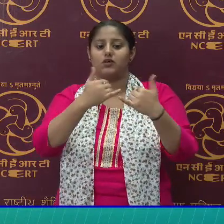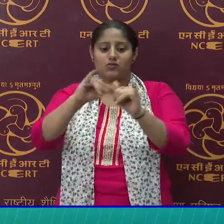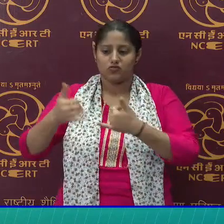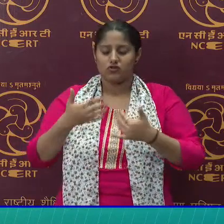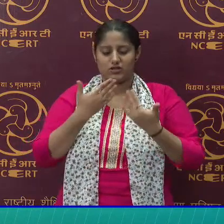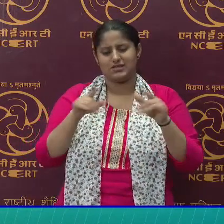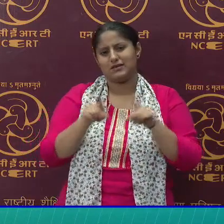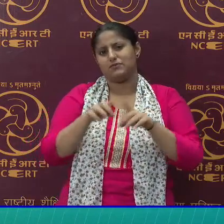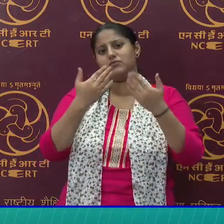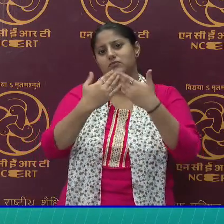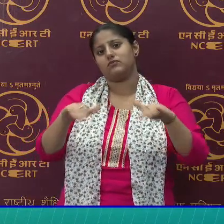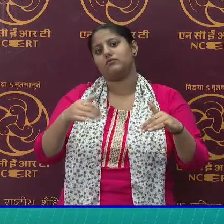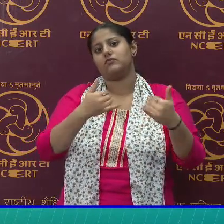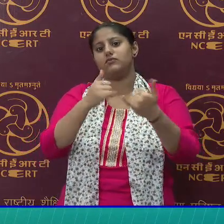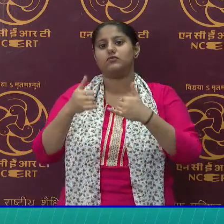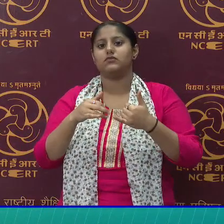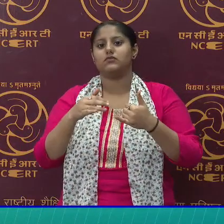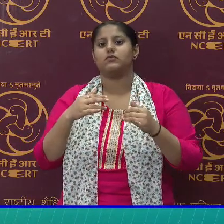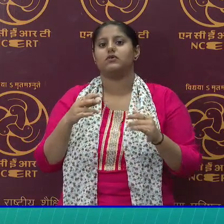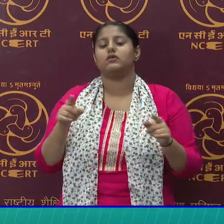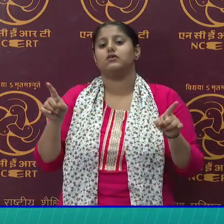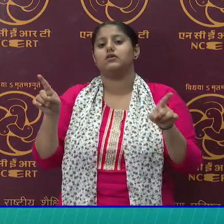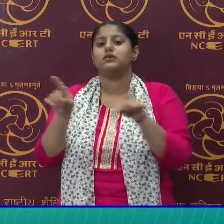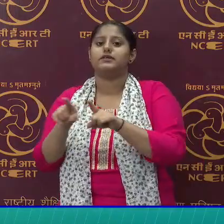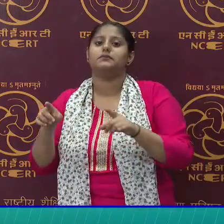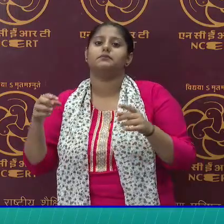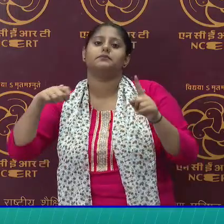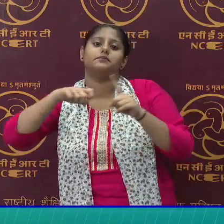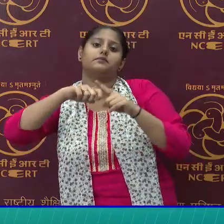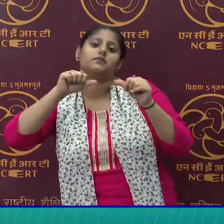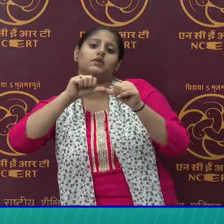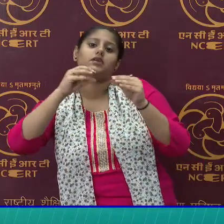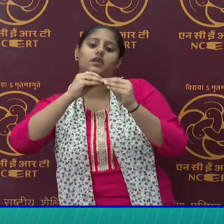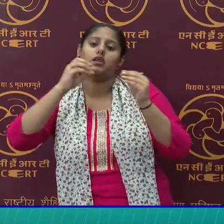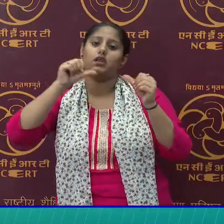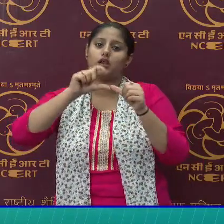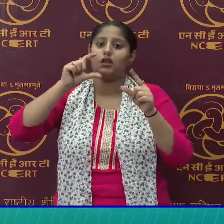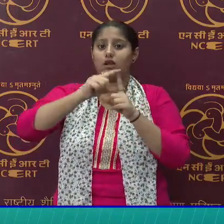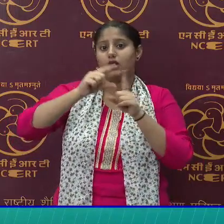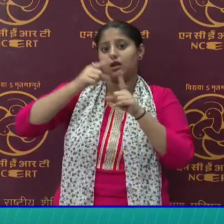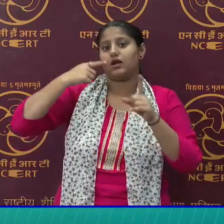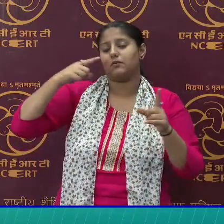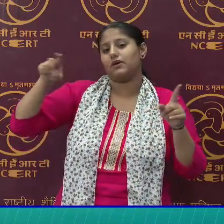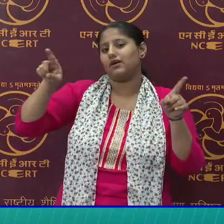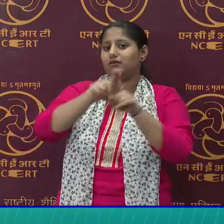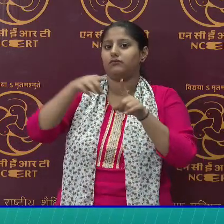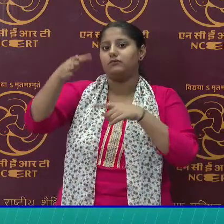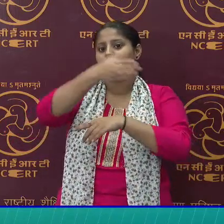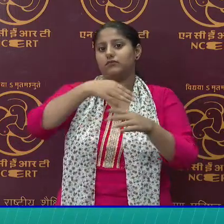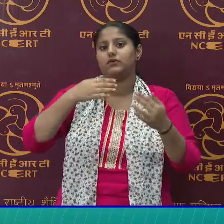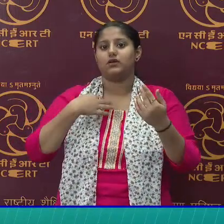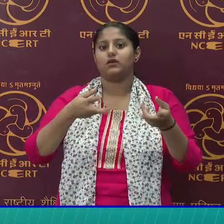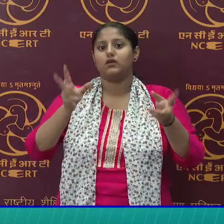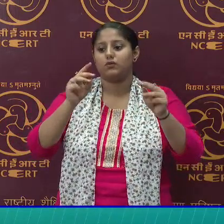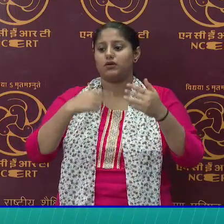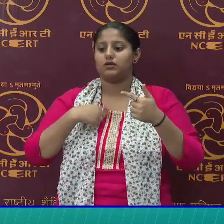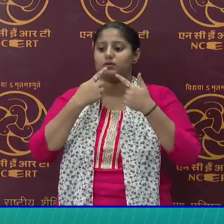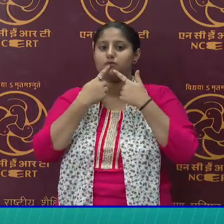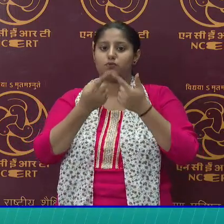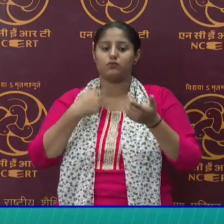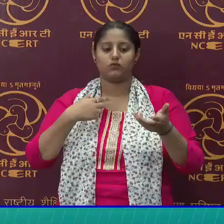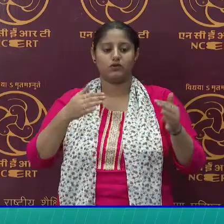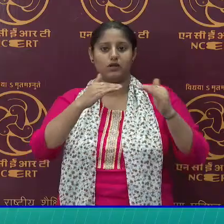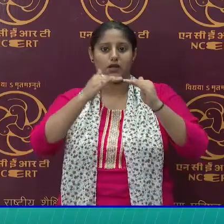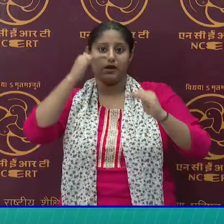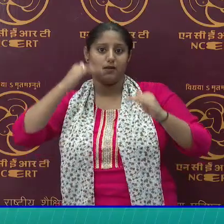game, and it's similar to Kabaddi in many ways. So, again we are asking children to compare the games